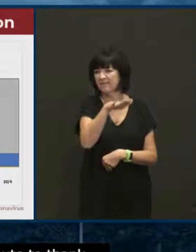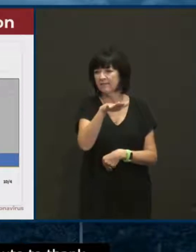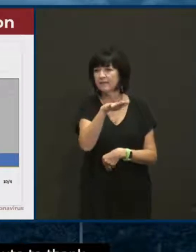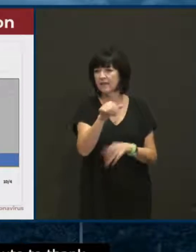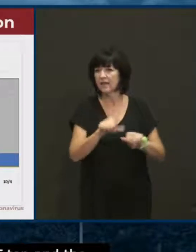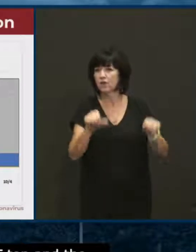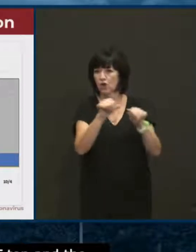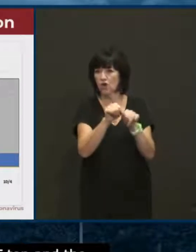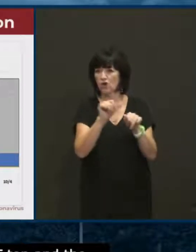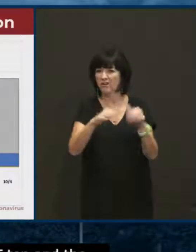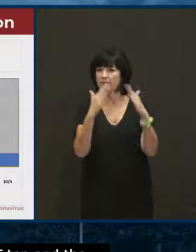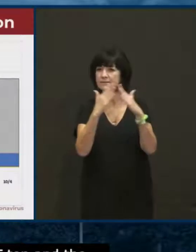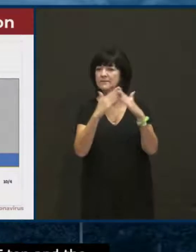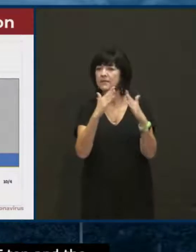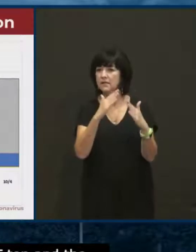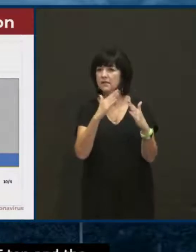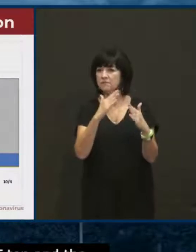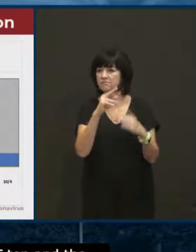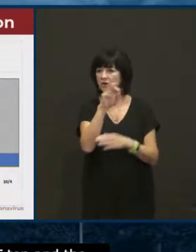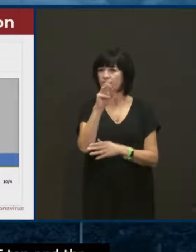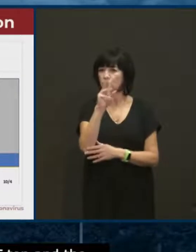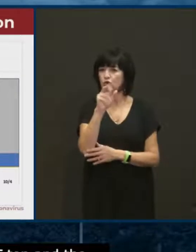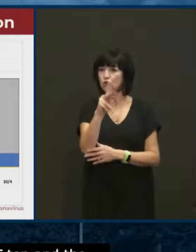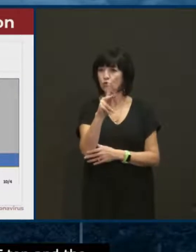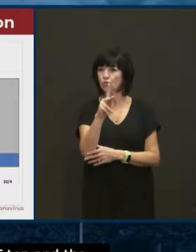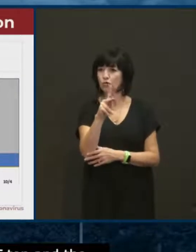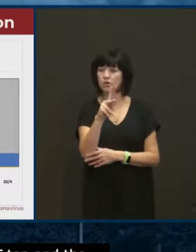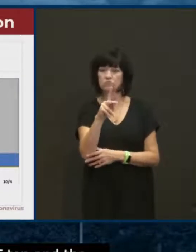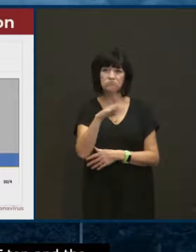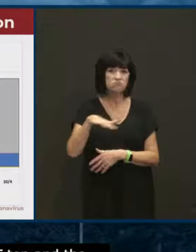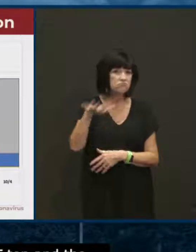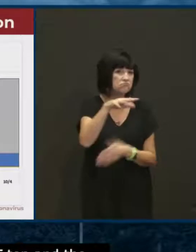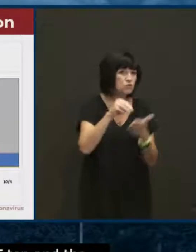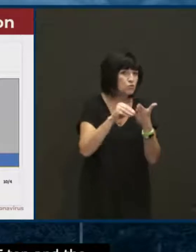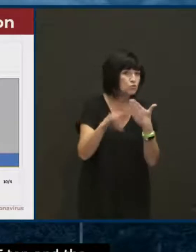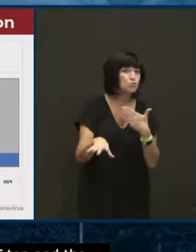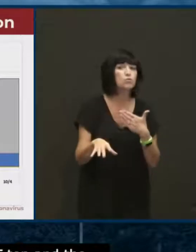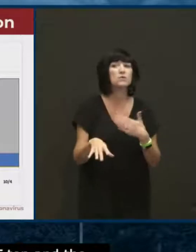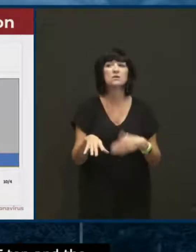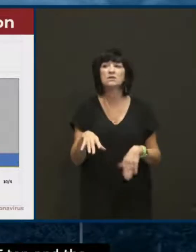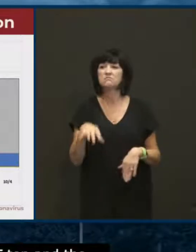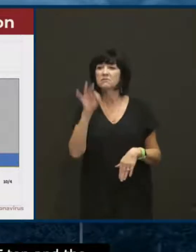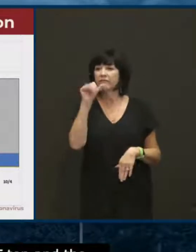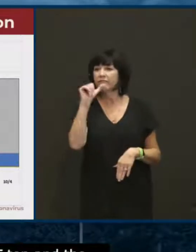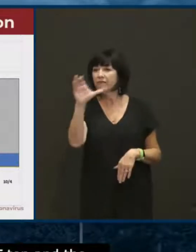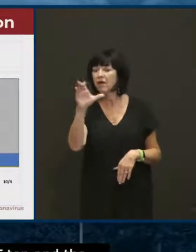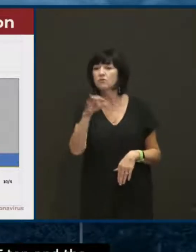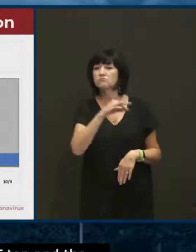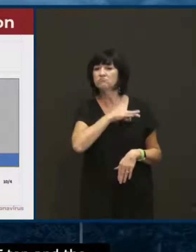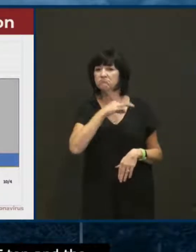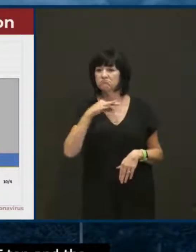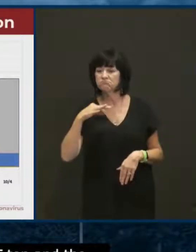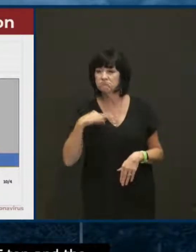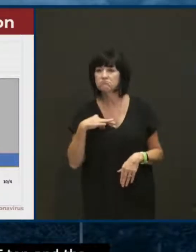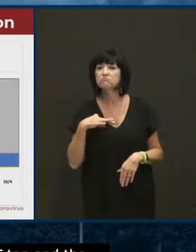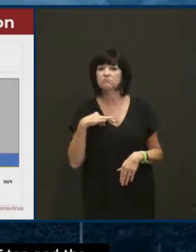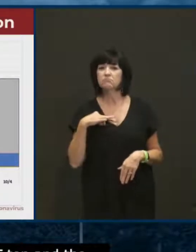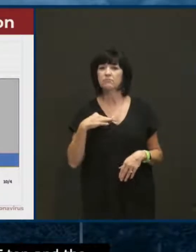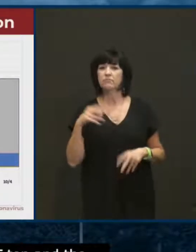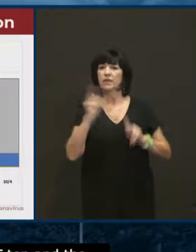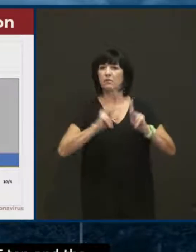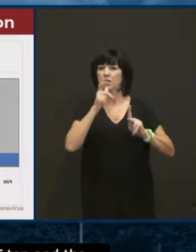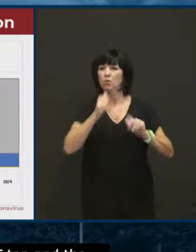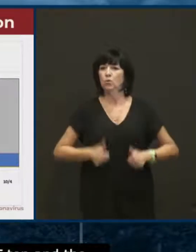the city of Newark, all the students and faculty at the University of Delaware, and the residents of Newark. You're really